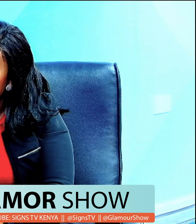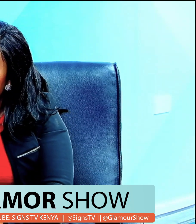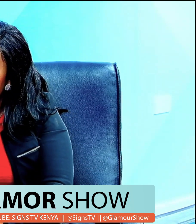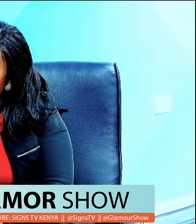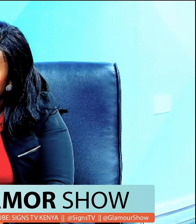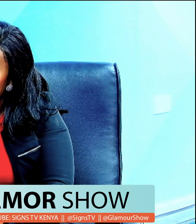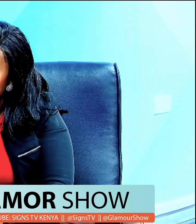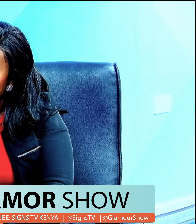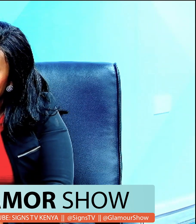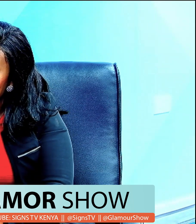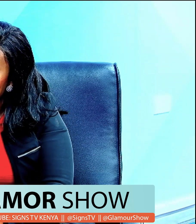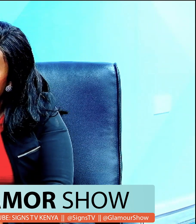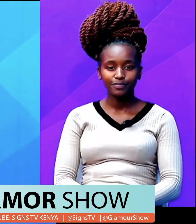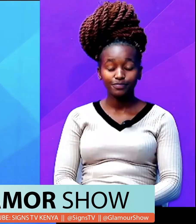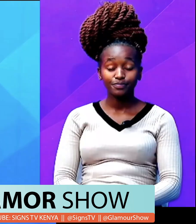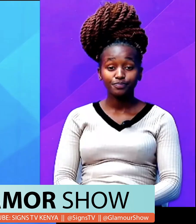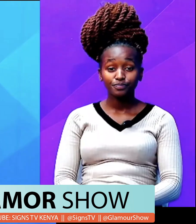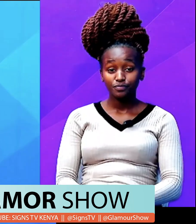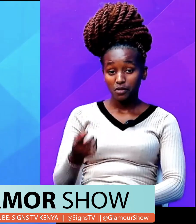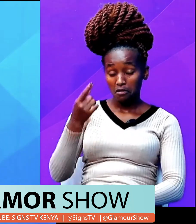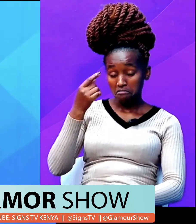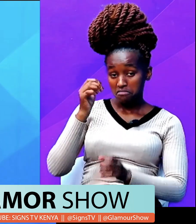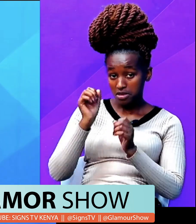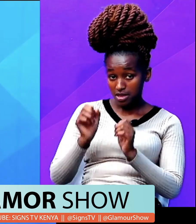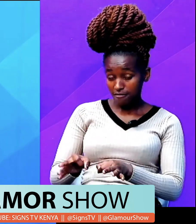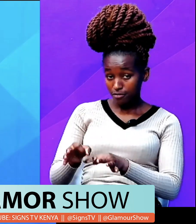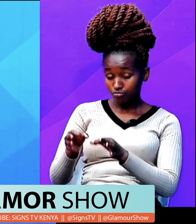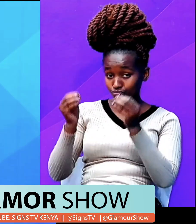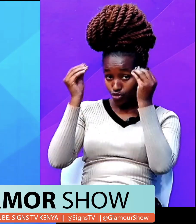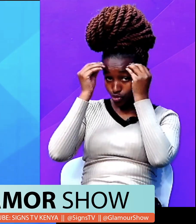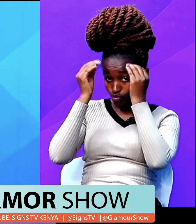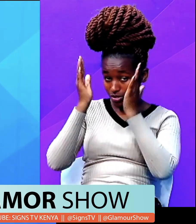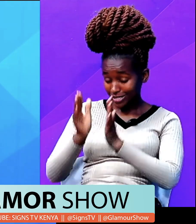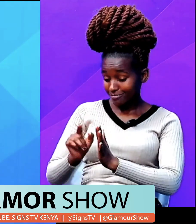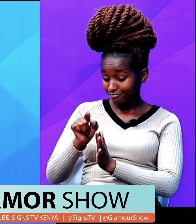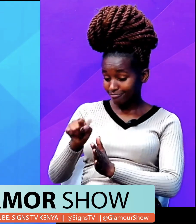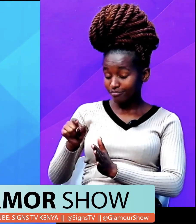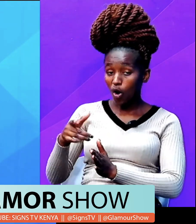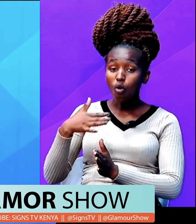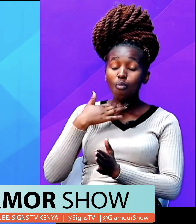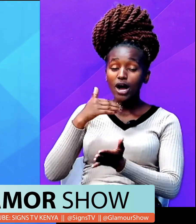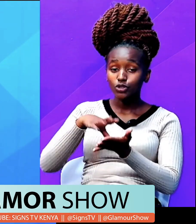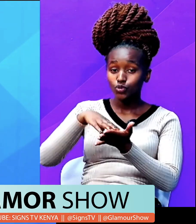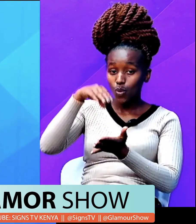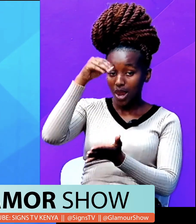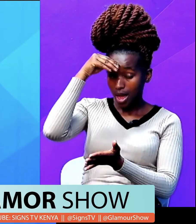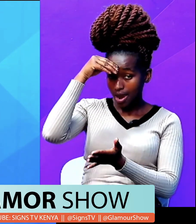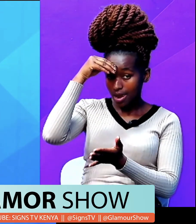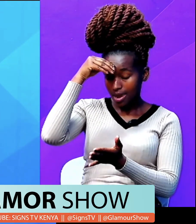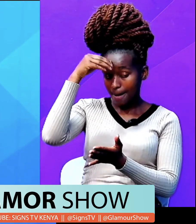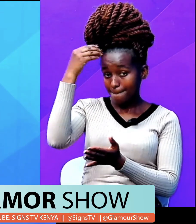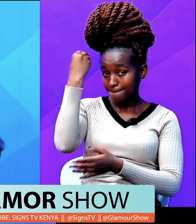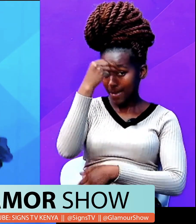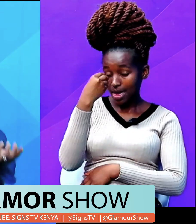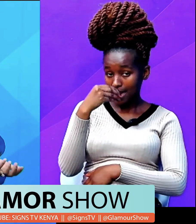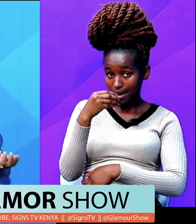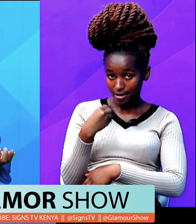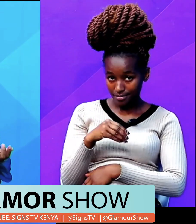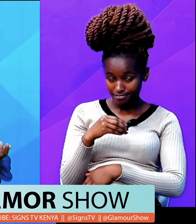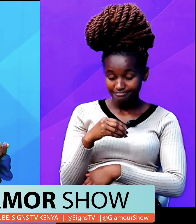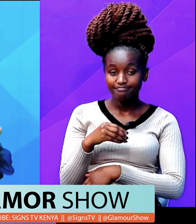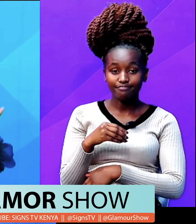whole process. So for a student to learn makeup, it depends with, for